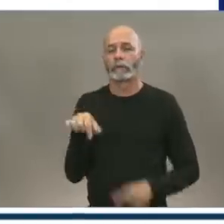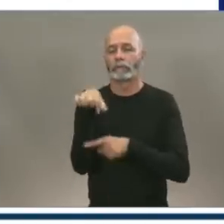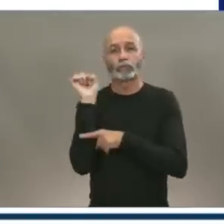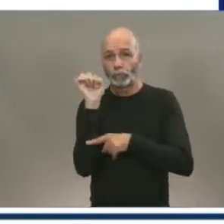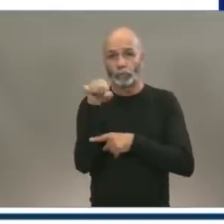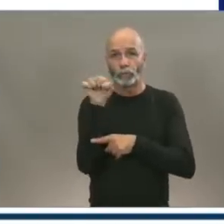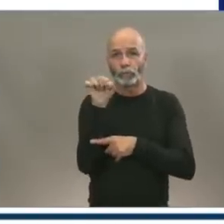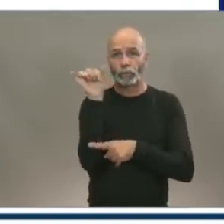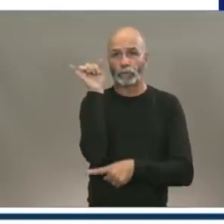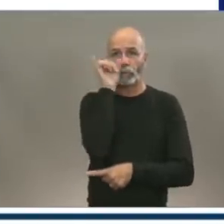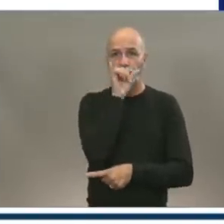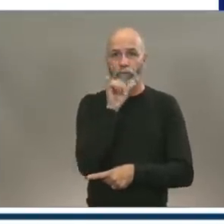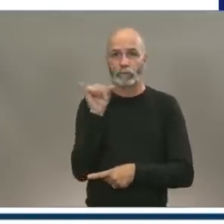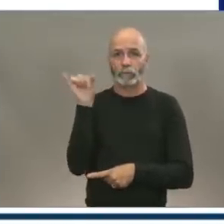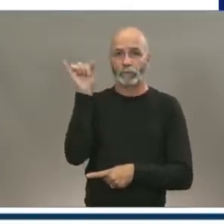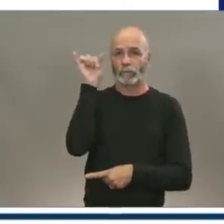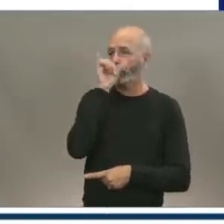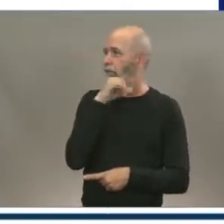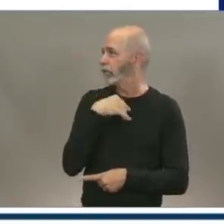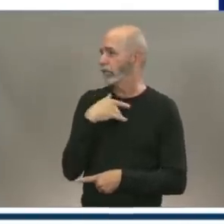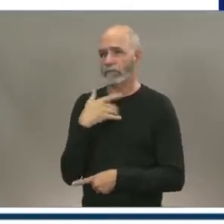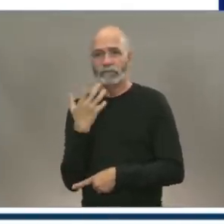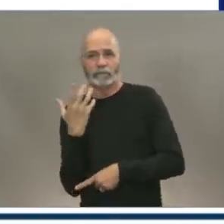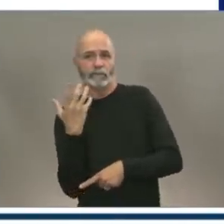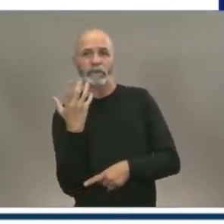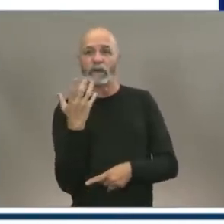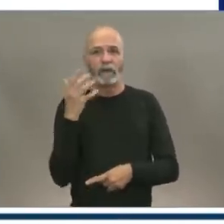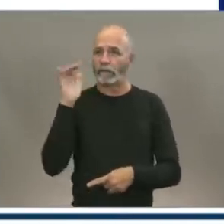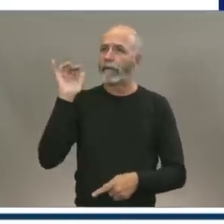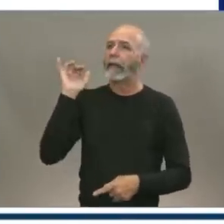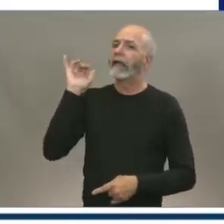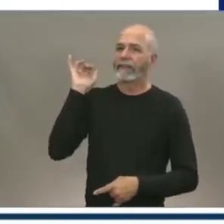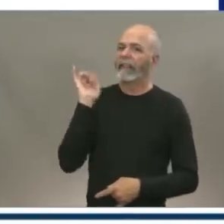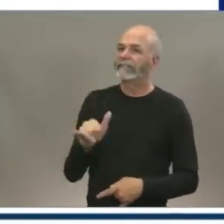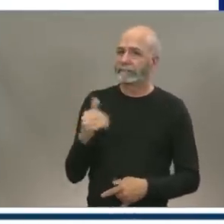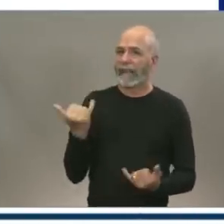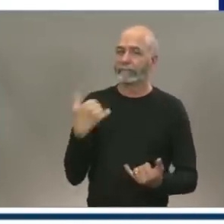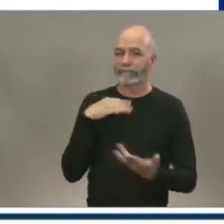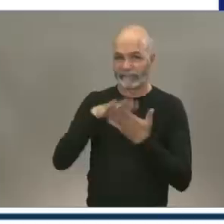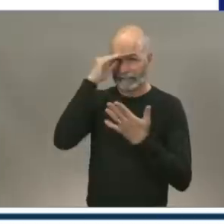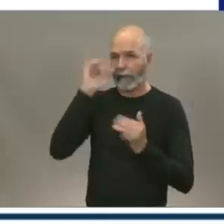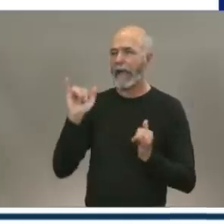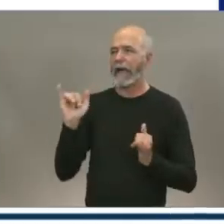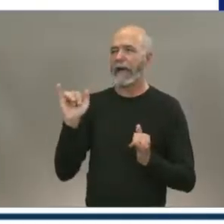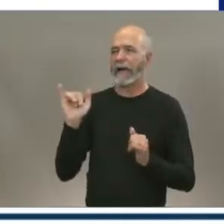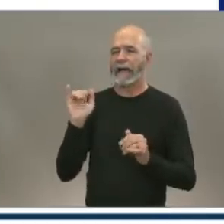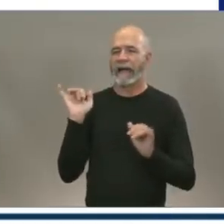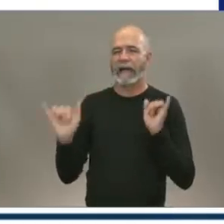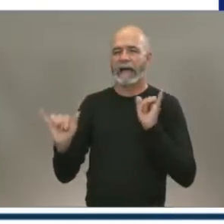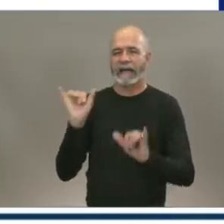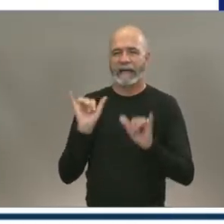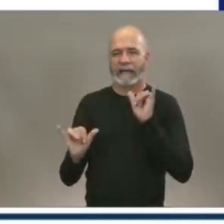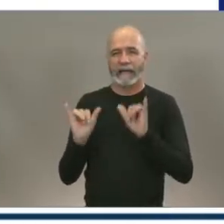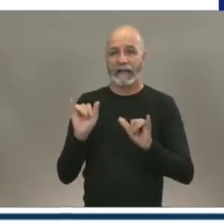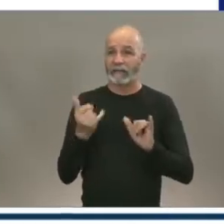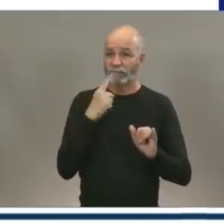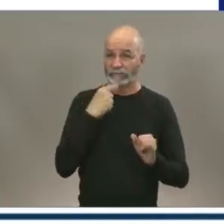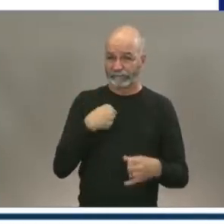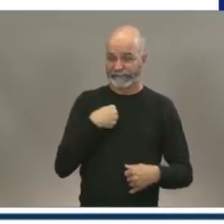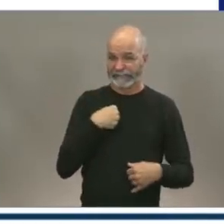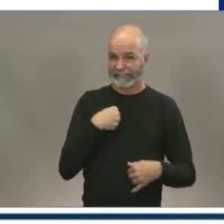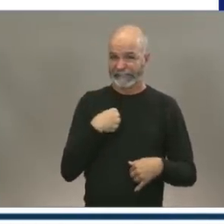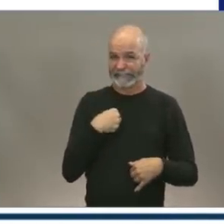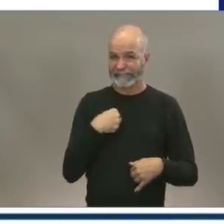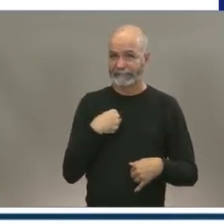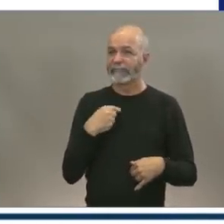is a situation we're probably going to learn a little bit from this one, to be honest. I'm personally right now focused on